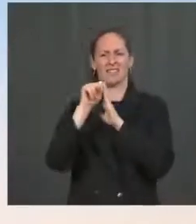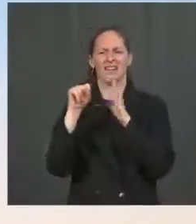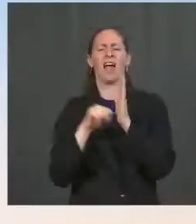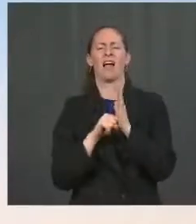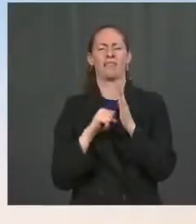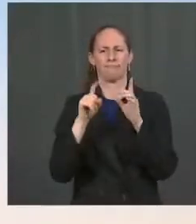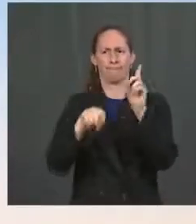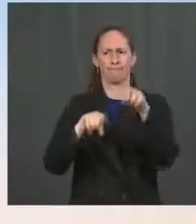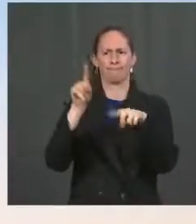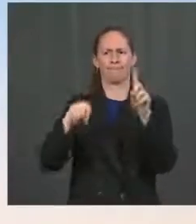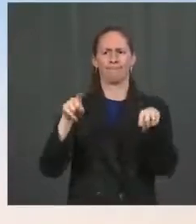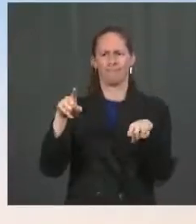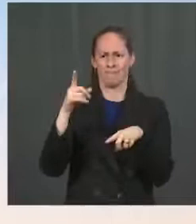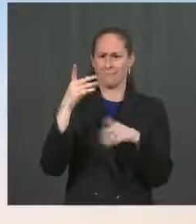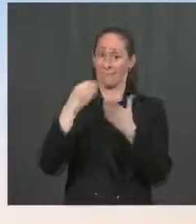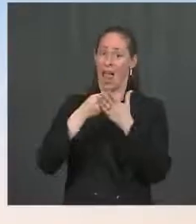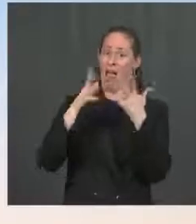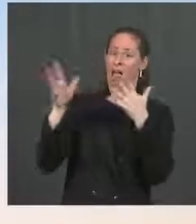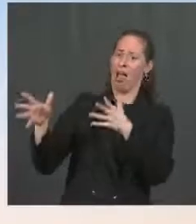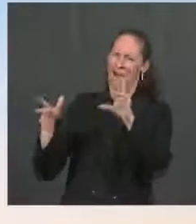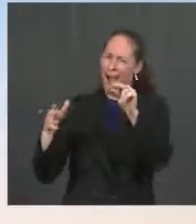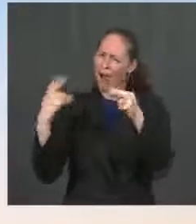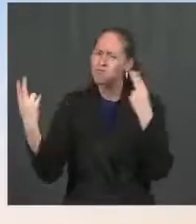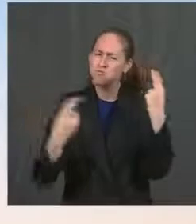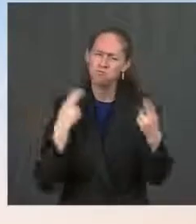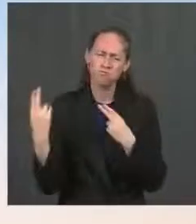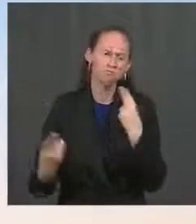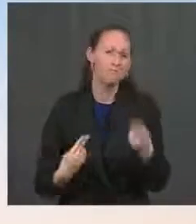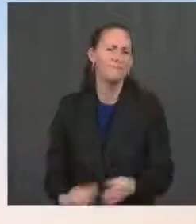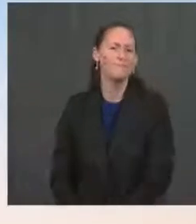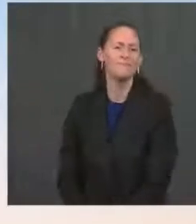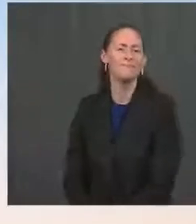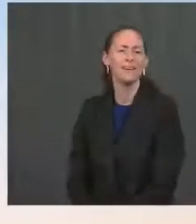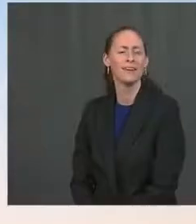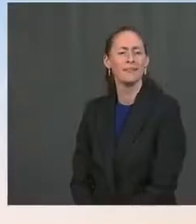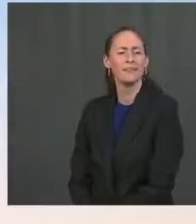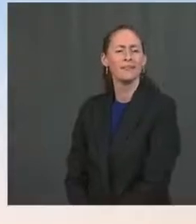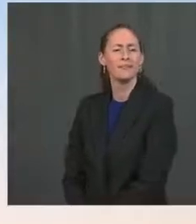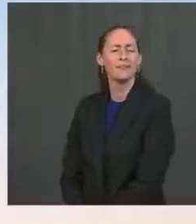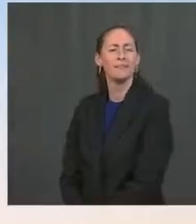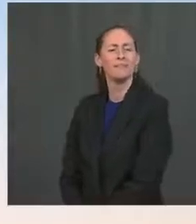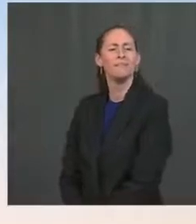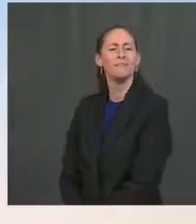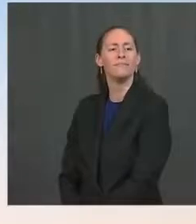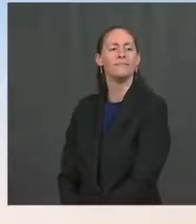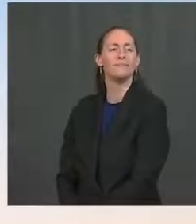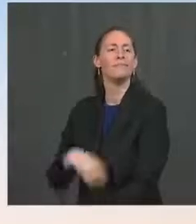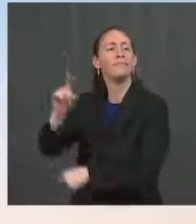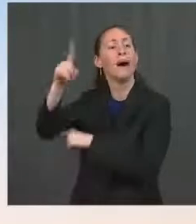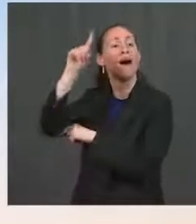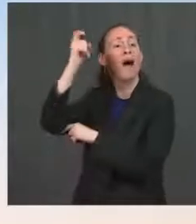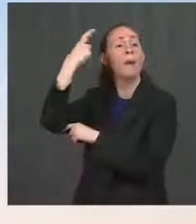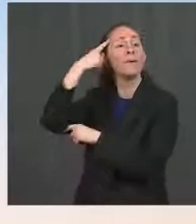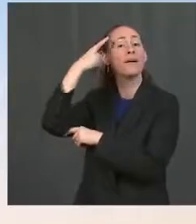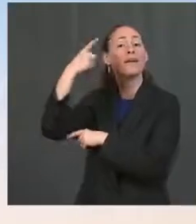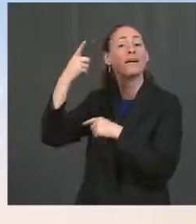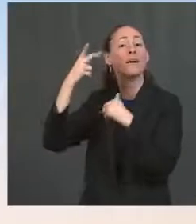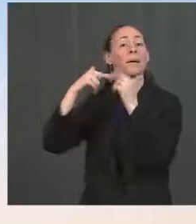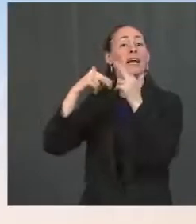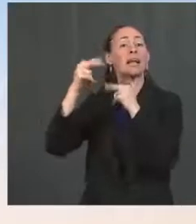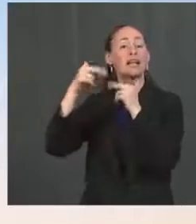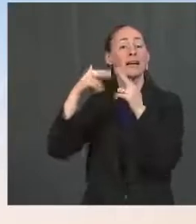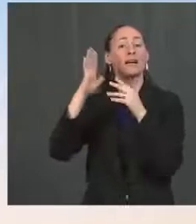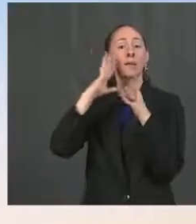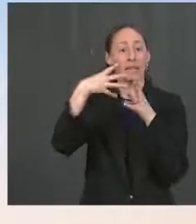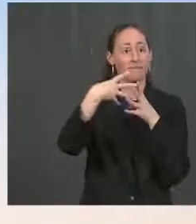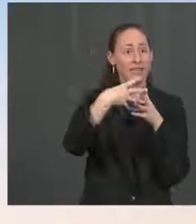get it out. And also the Capitol fence, that's going up again ahead of the planned rally for the jailed insurrectionists. Obviously, it's only been